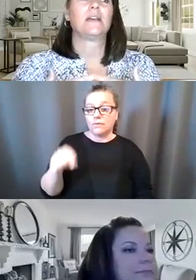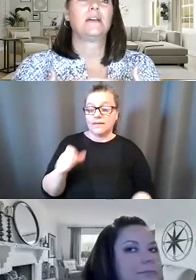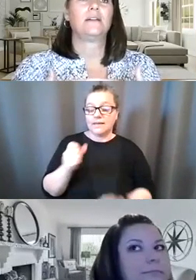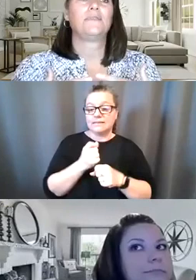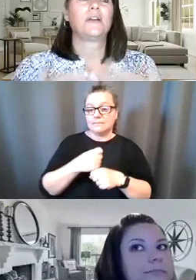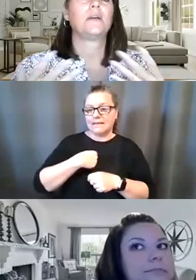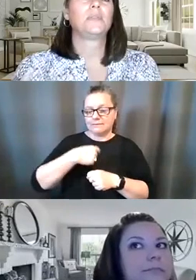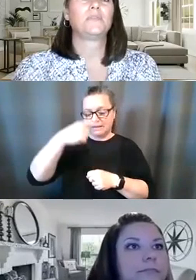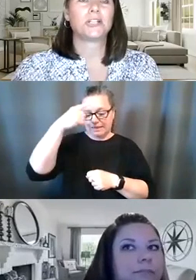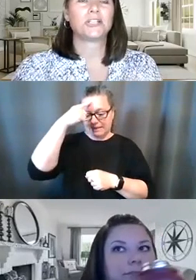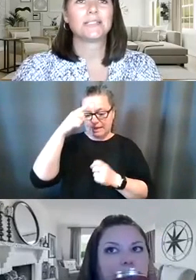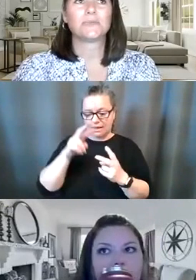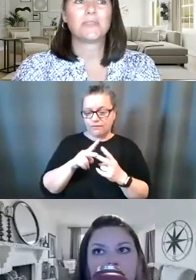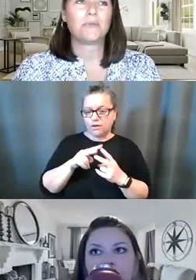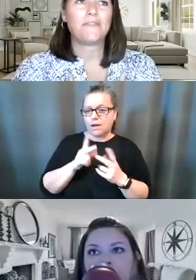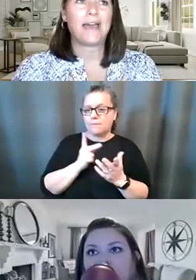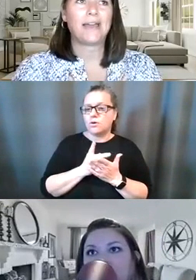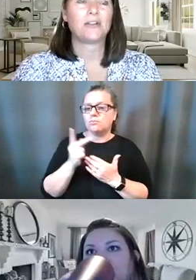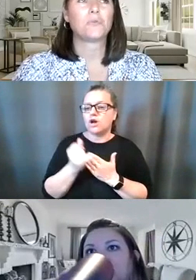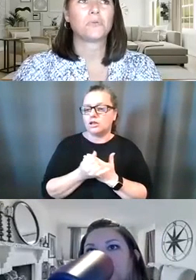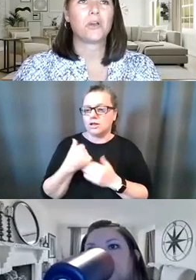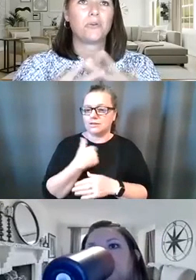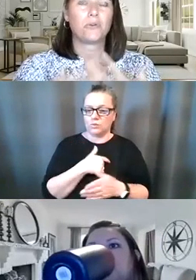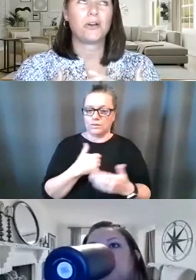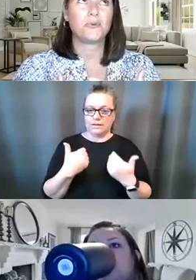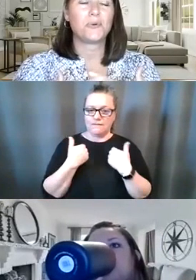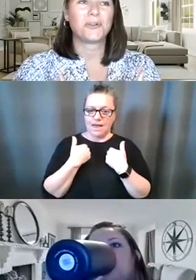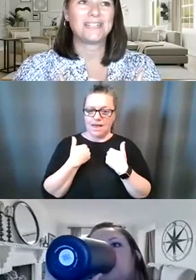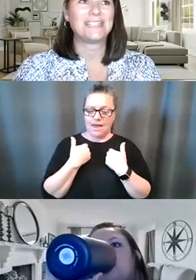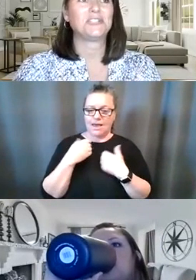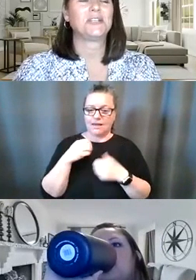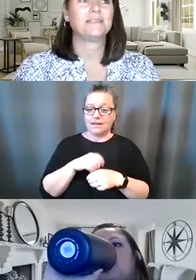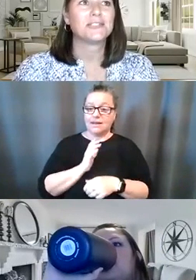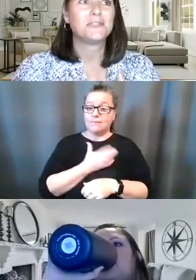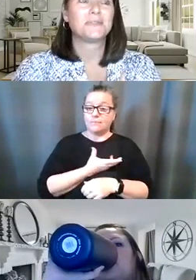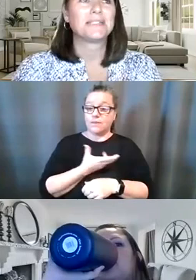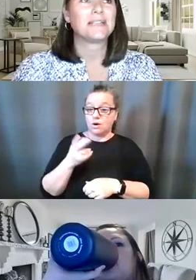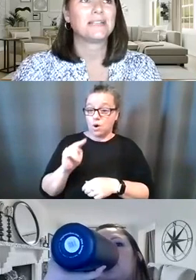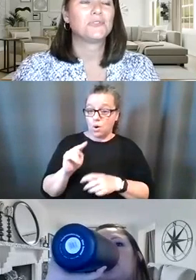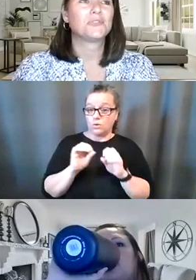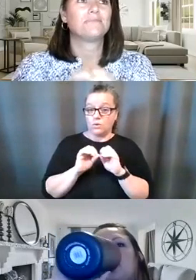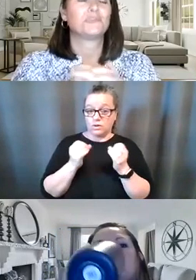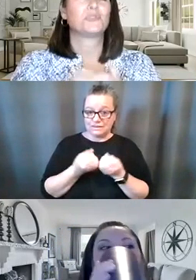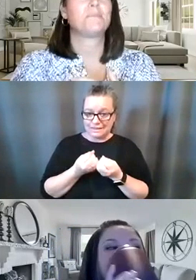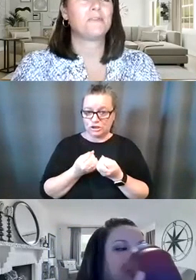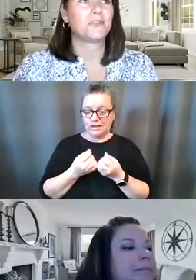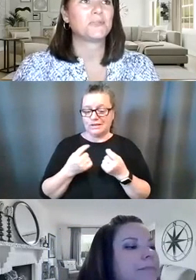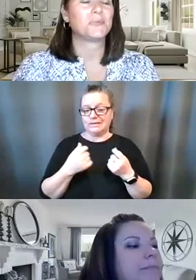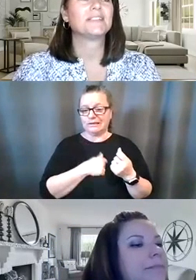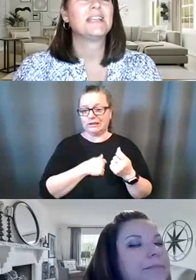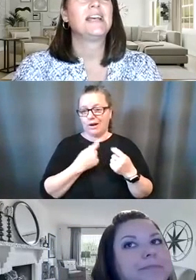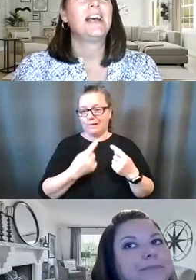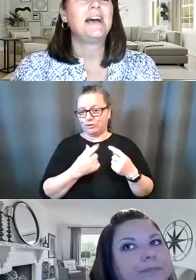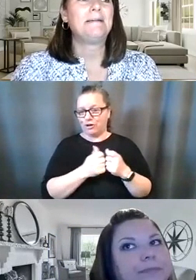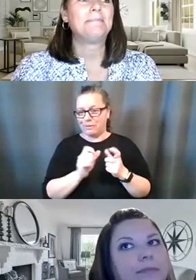think of a couple of projects that we've had in our own organization. Excuse me as I trip over those